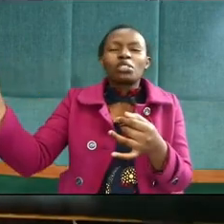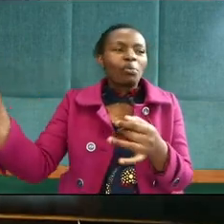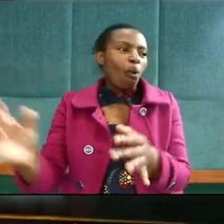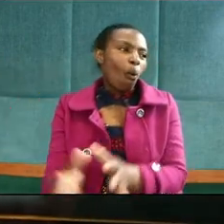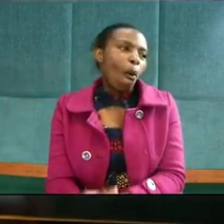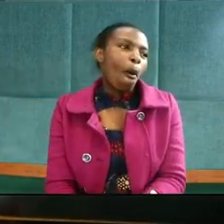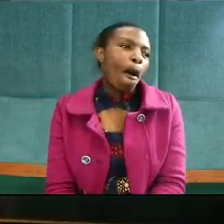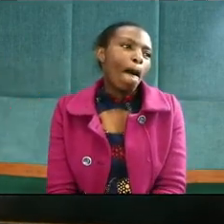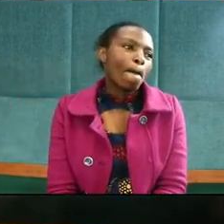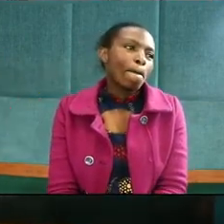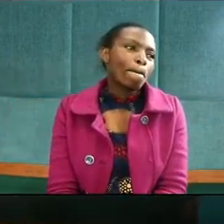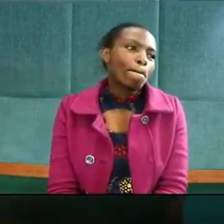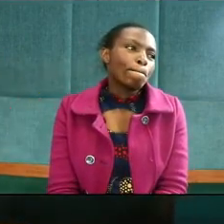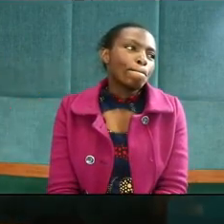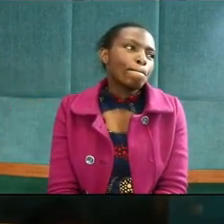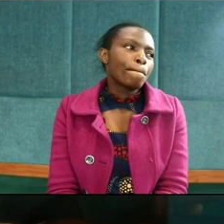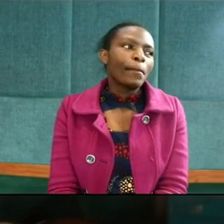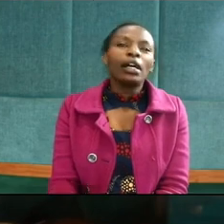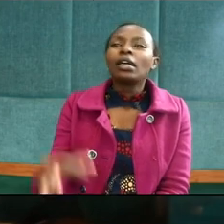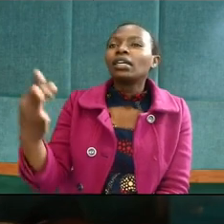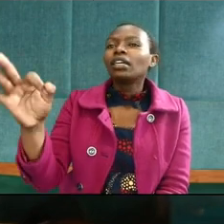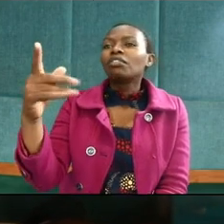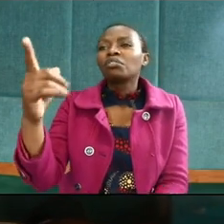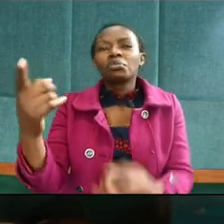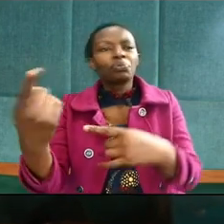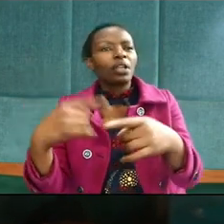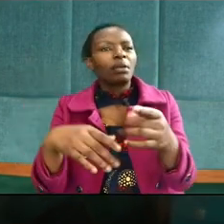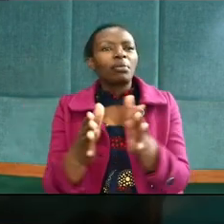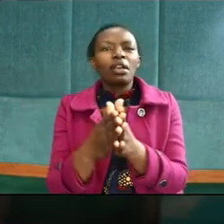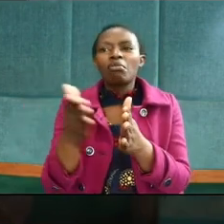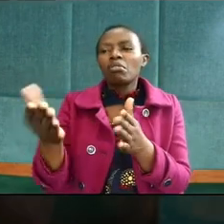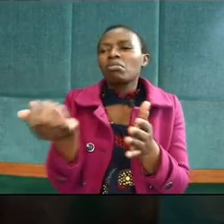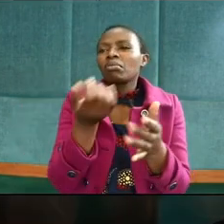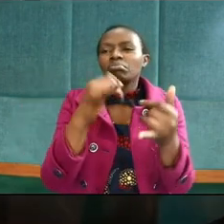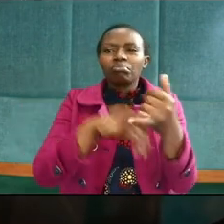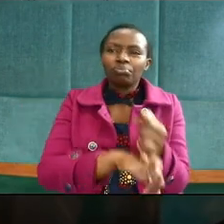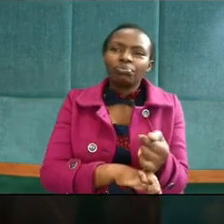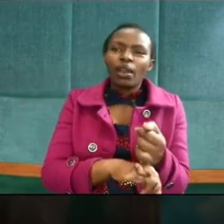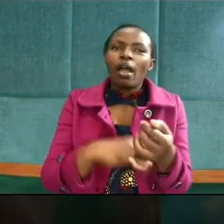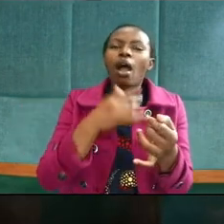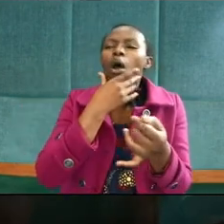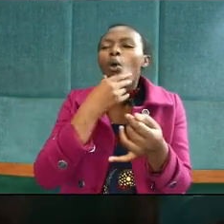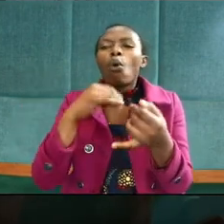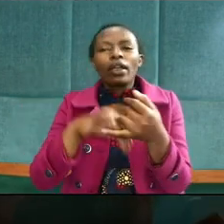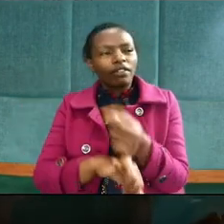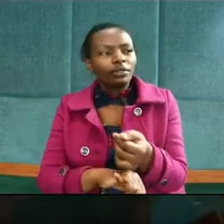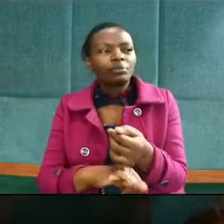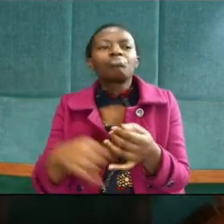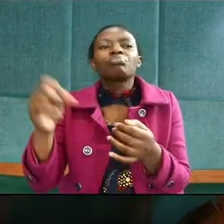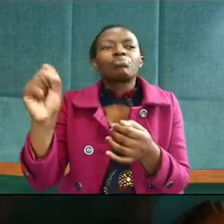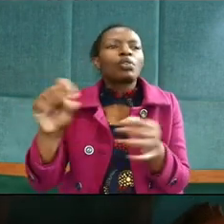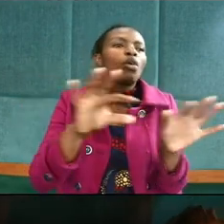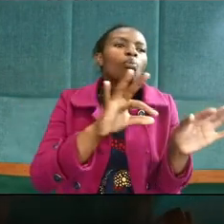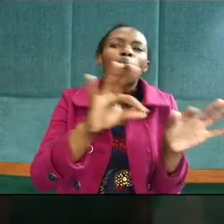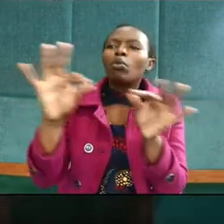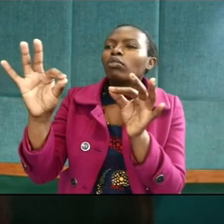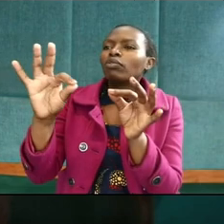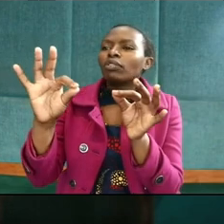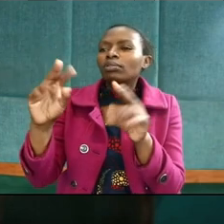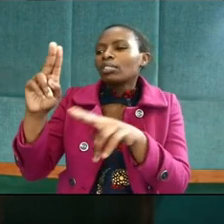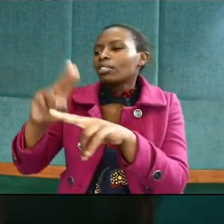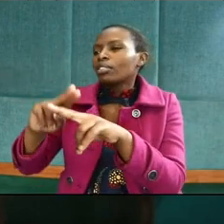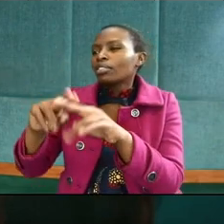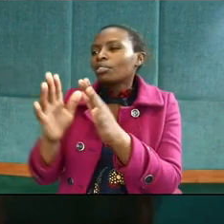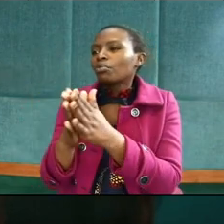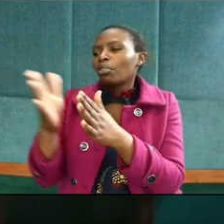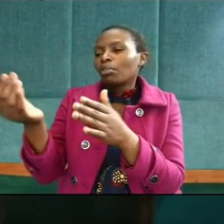Yeah. If you came with your spouse, please just find where your spouse is and sit with